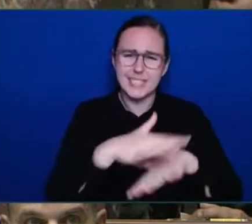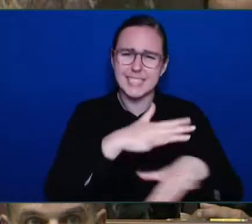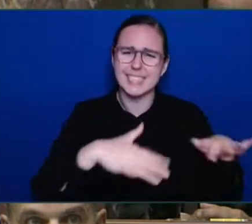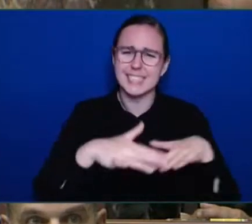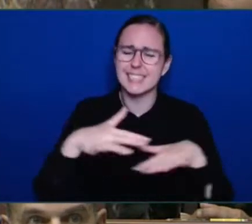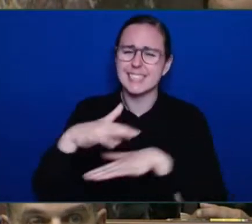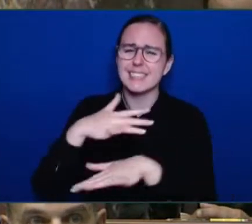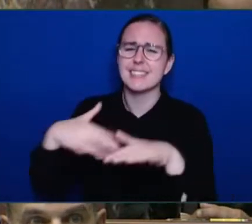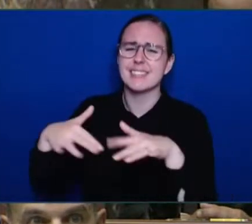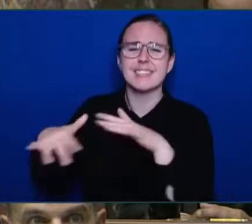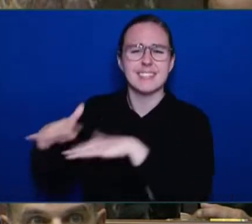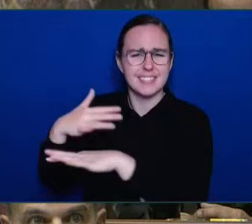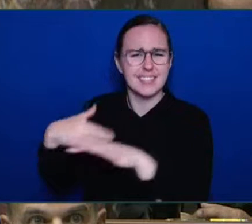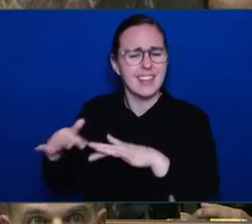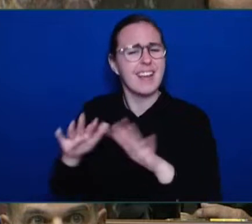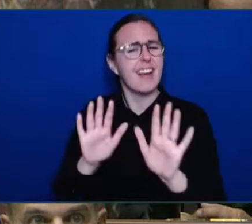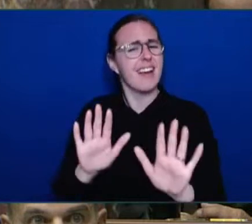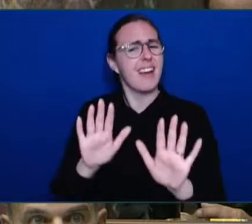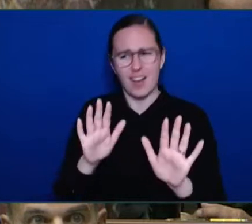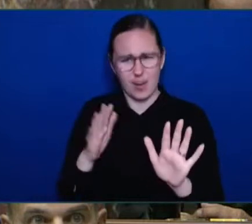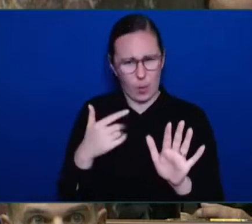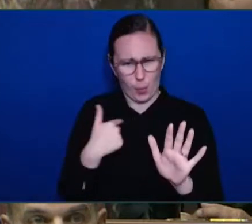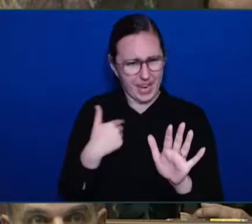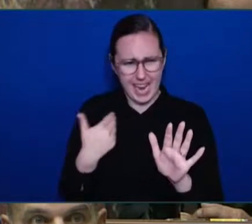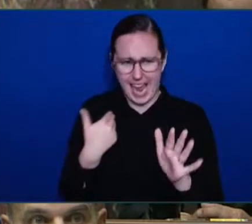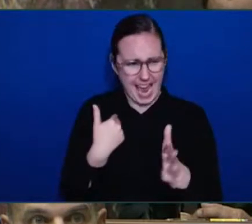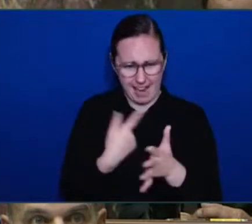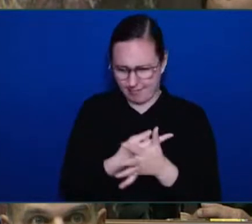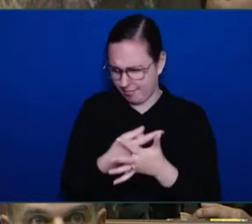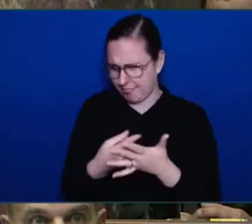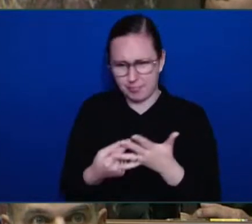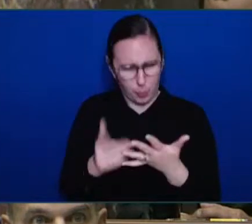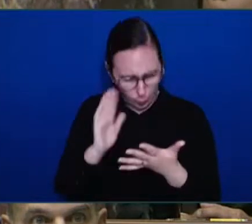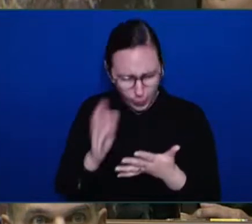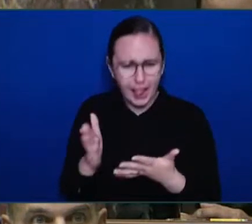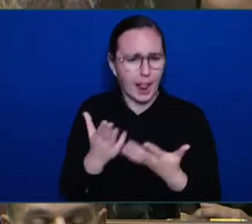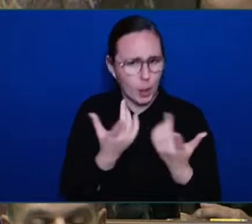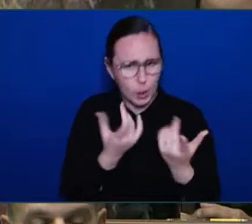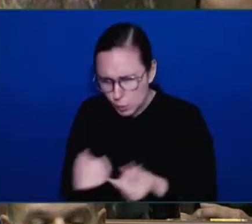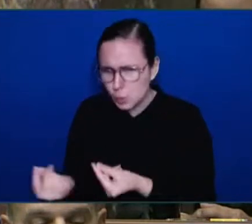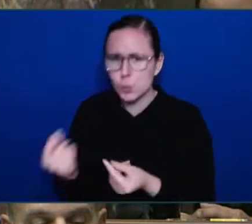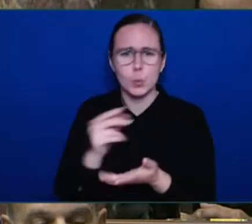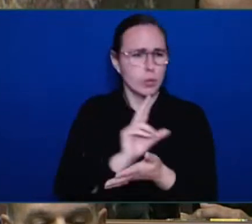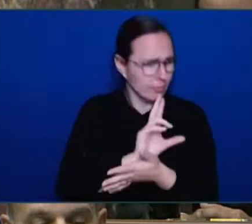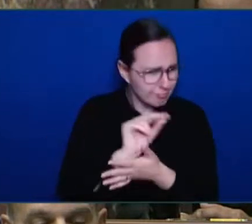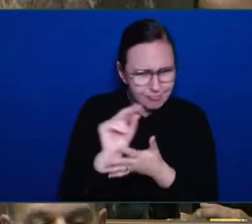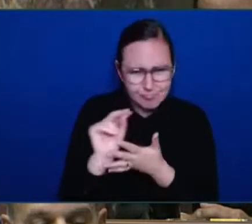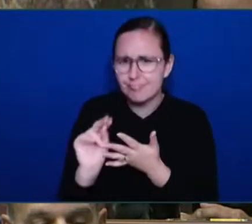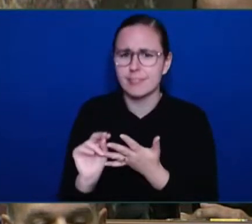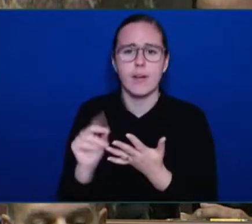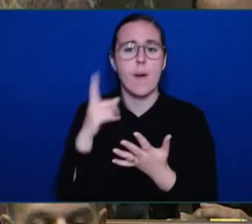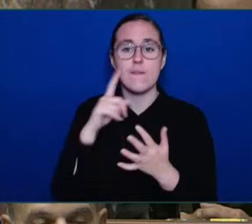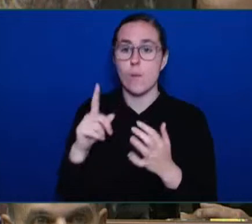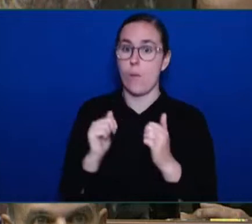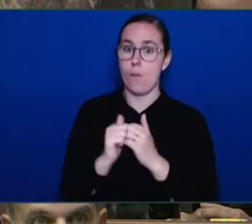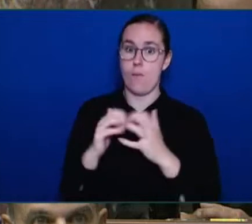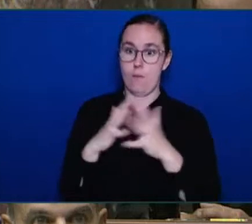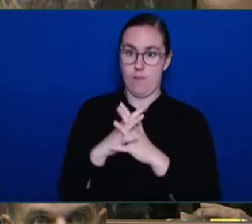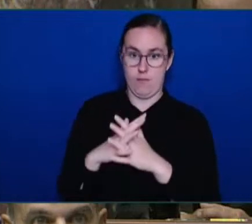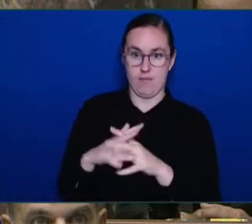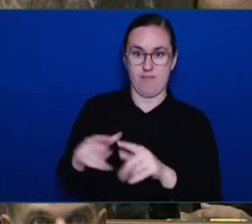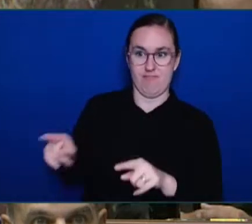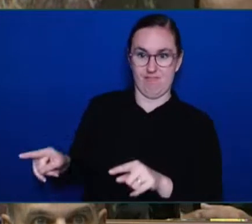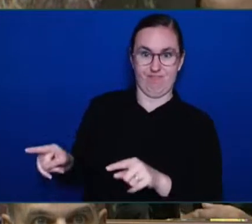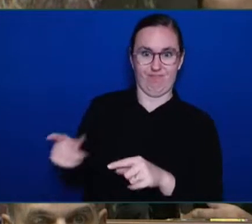to reinstate the prolific offenders program that the government before us cut. For example, we're creating